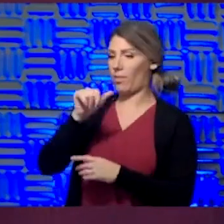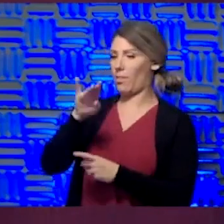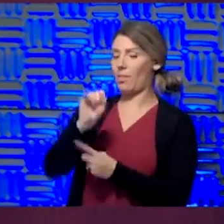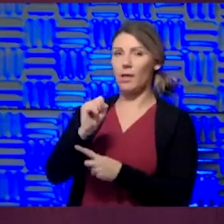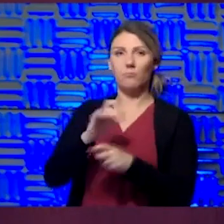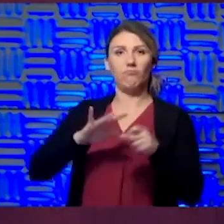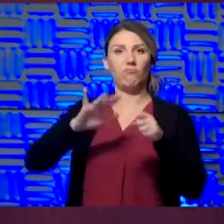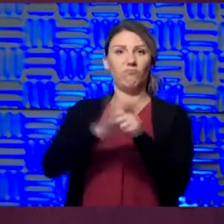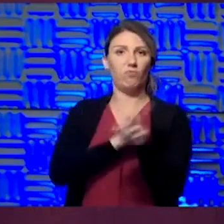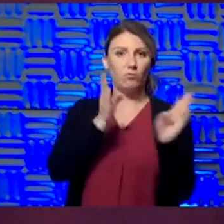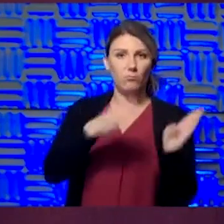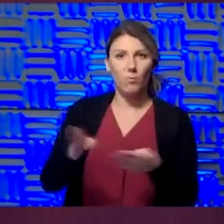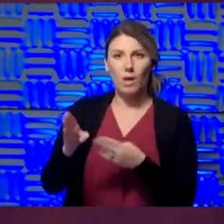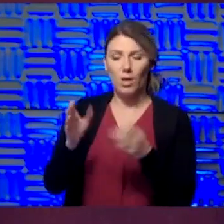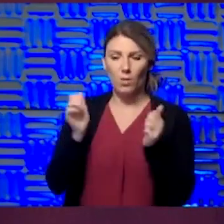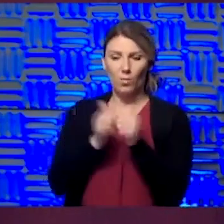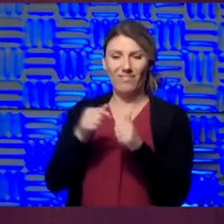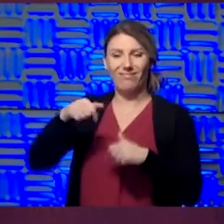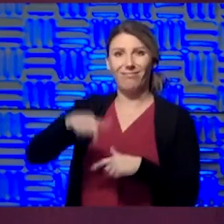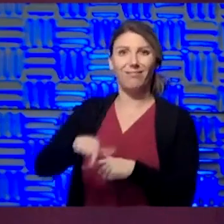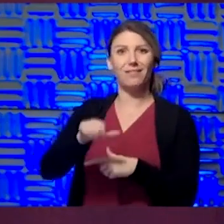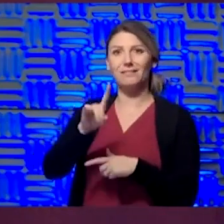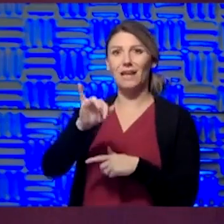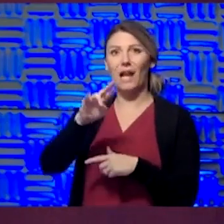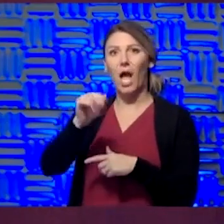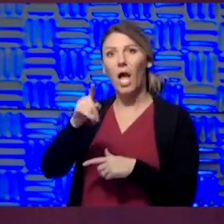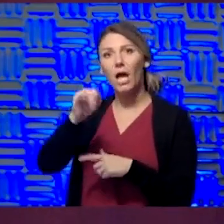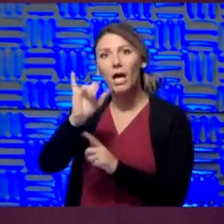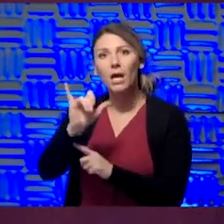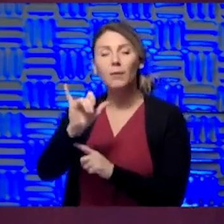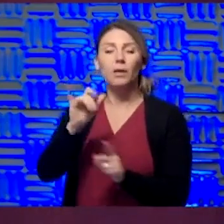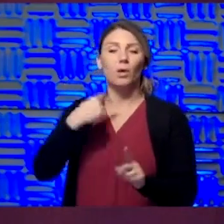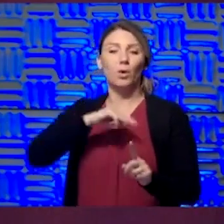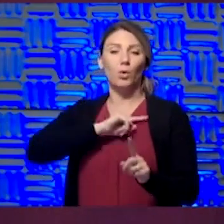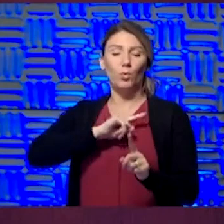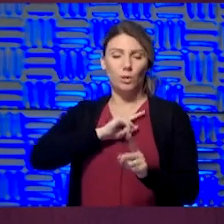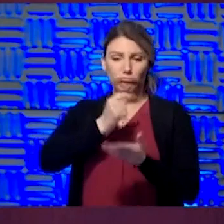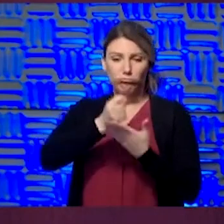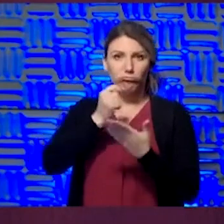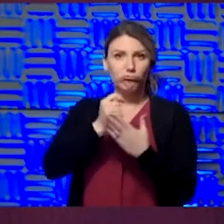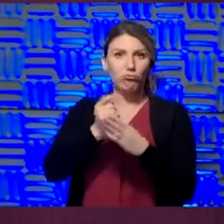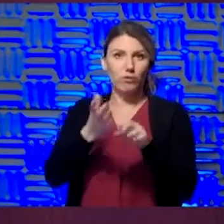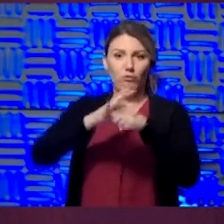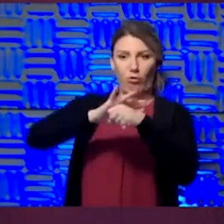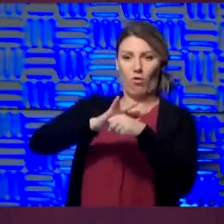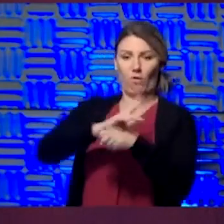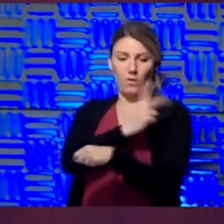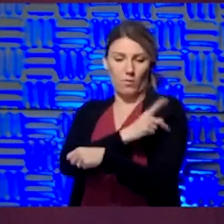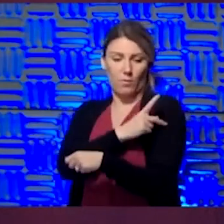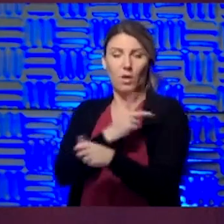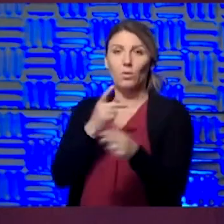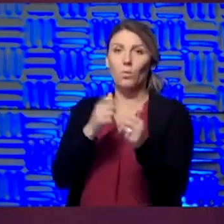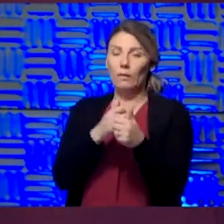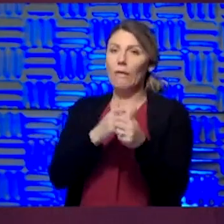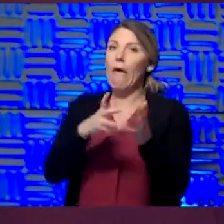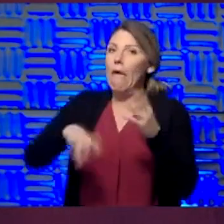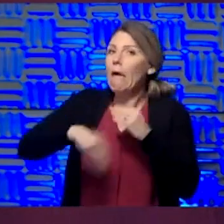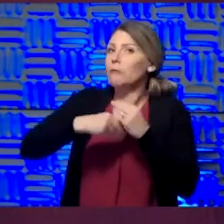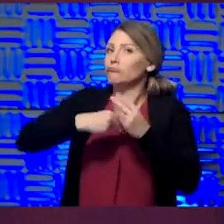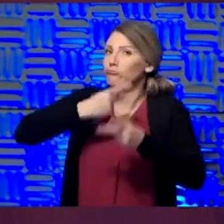this dichotomy in situations where we are treating COVID patients with extra caution and care. We